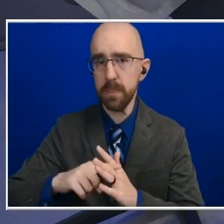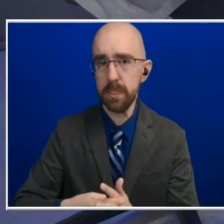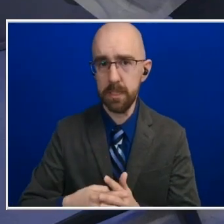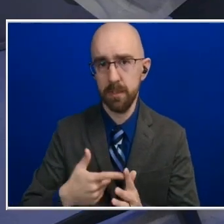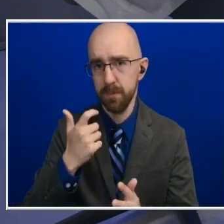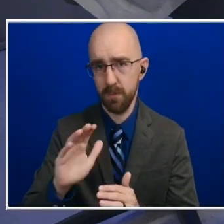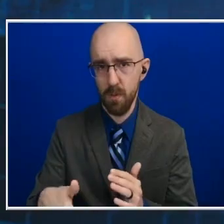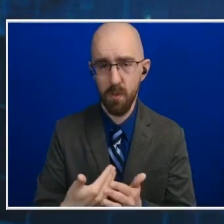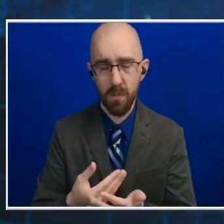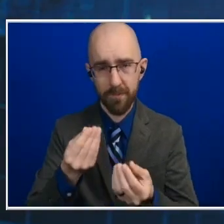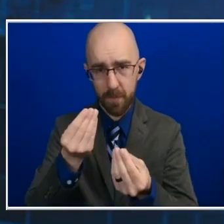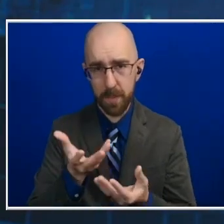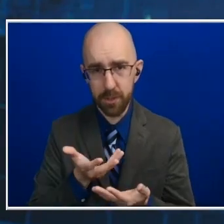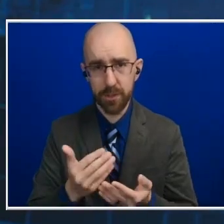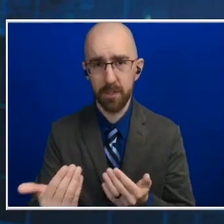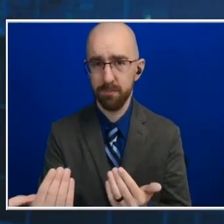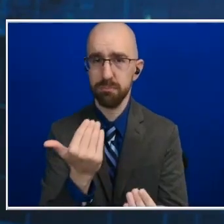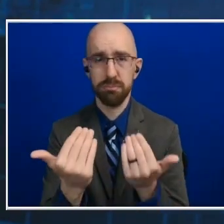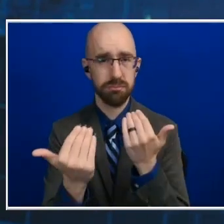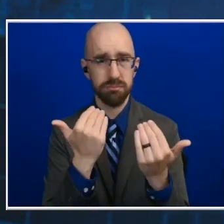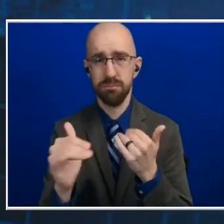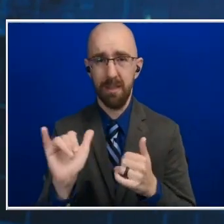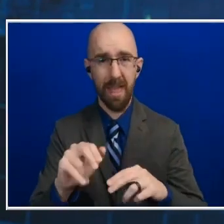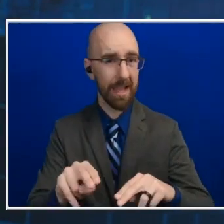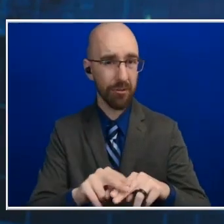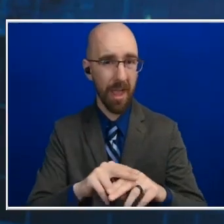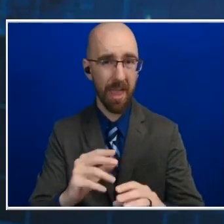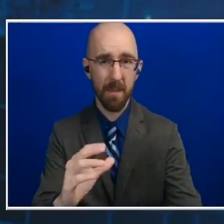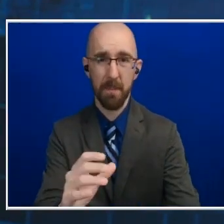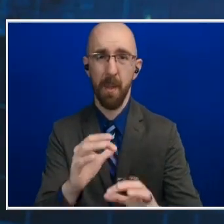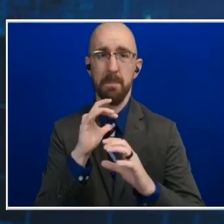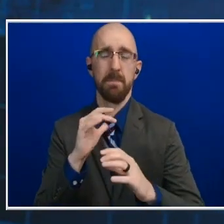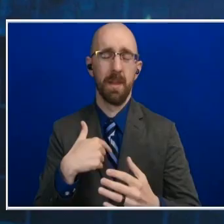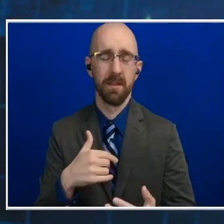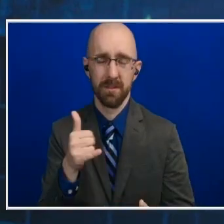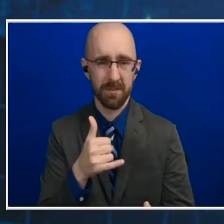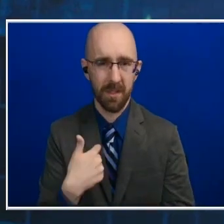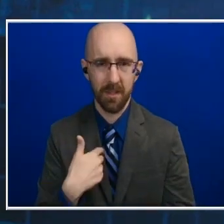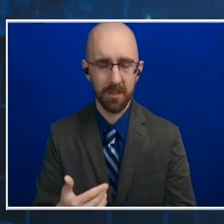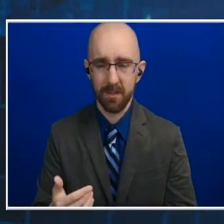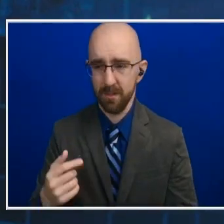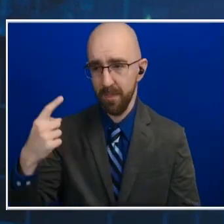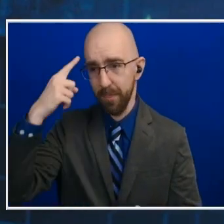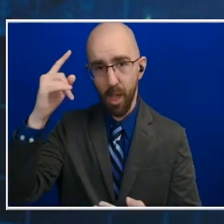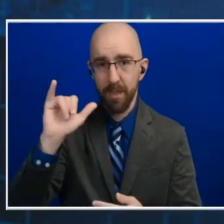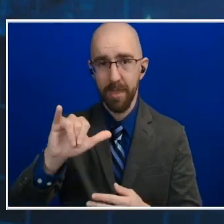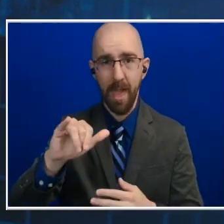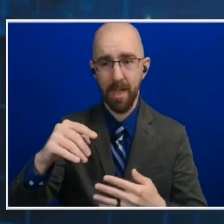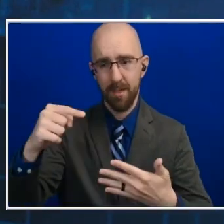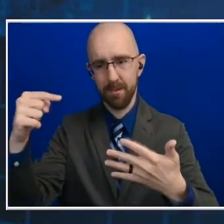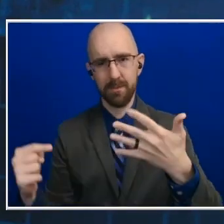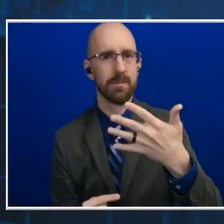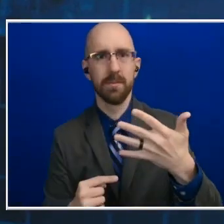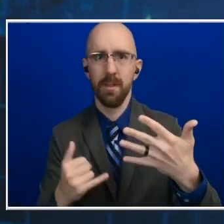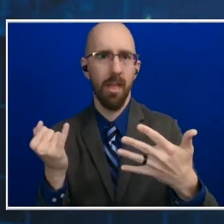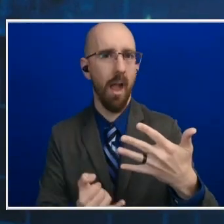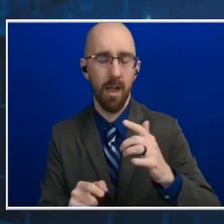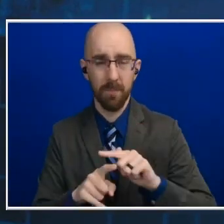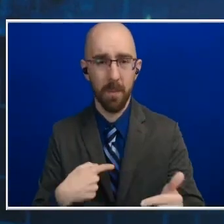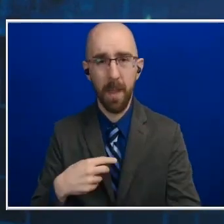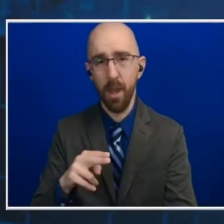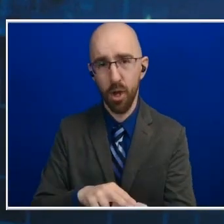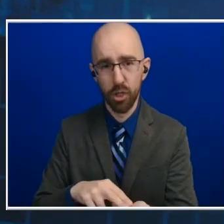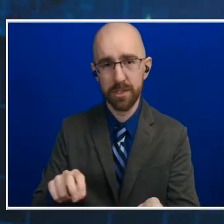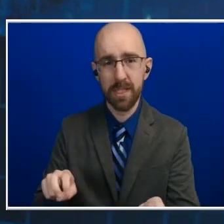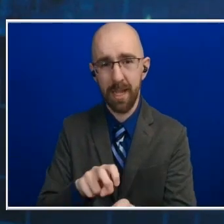coming at you like a freight train, it was not even a question on my radar. But my nurse navigators, and then of course my